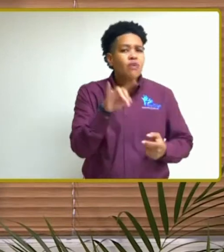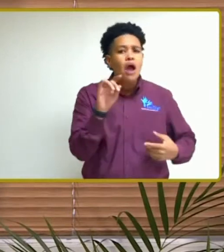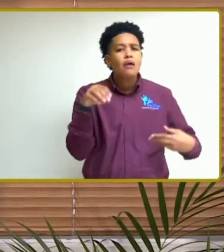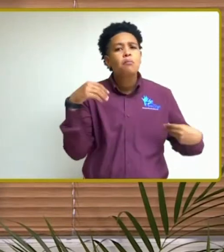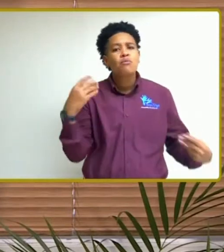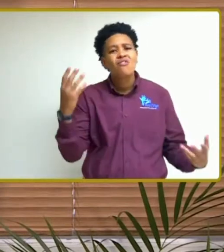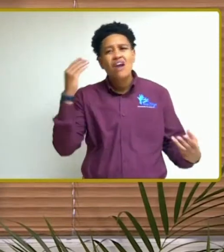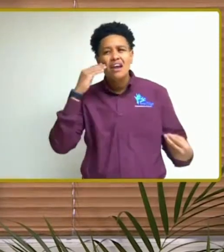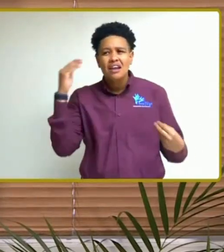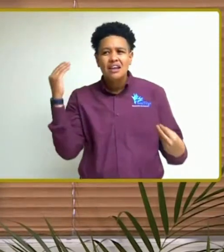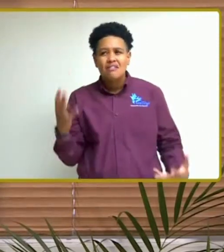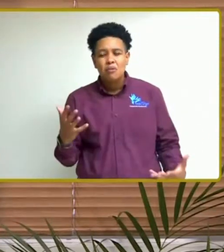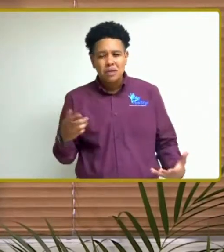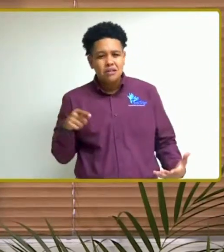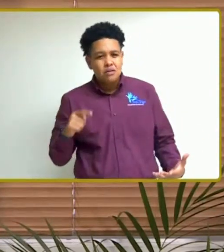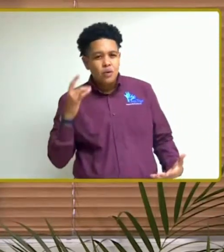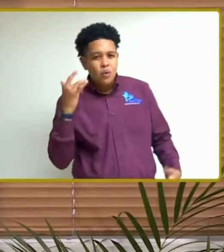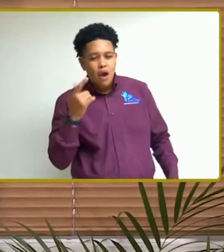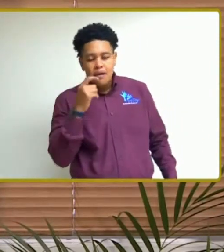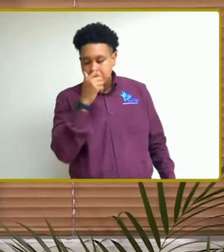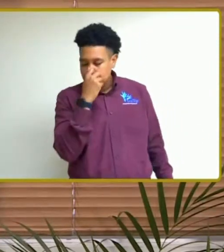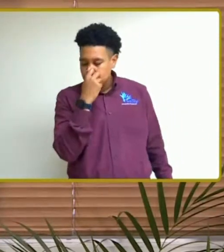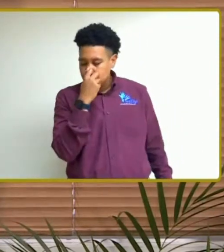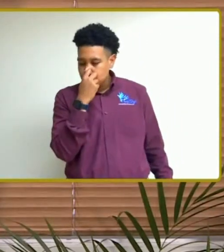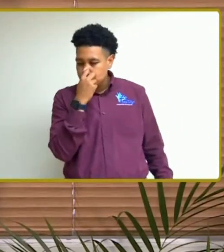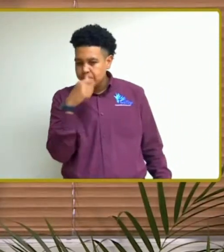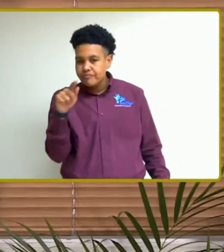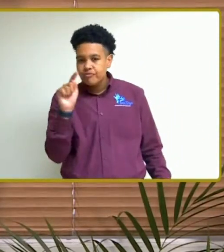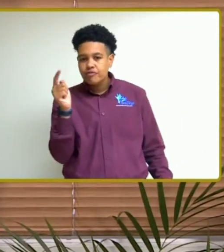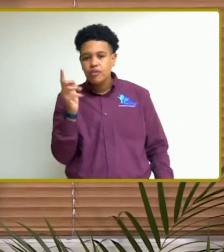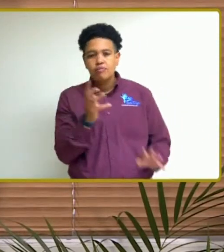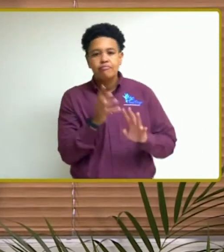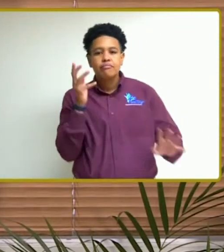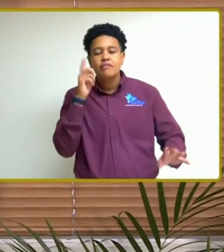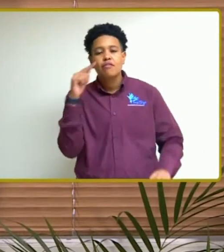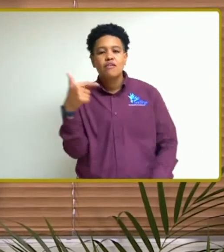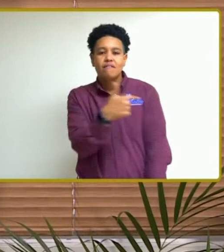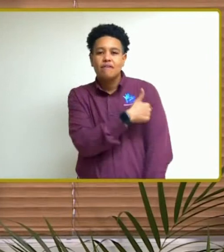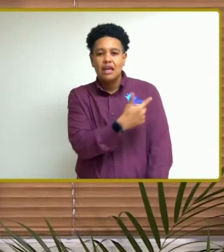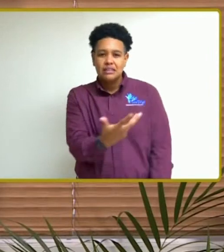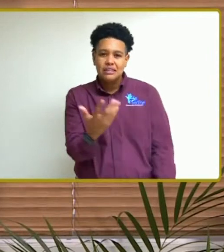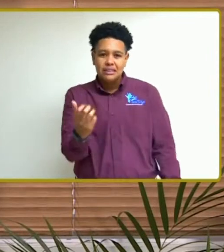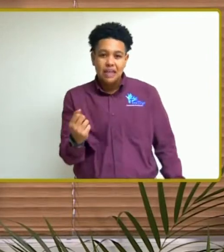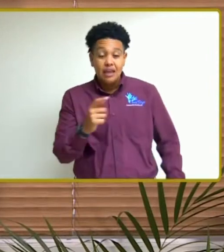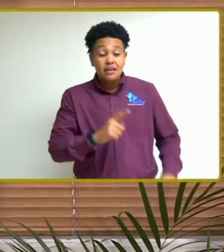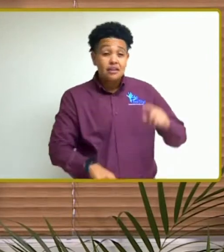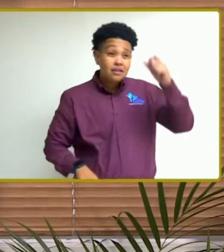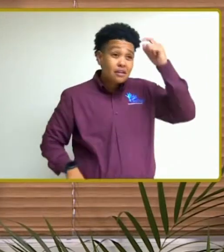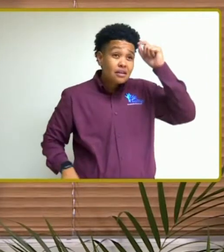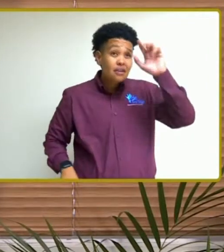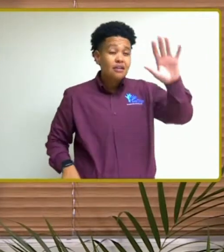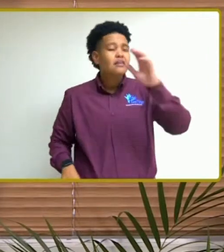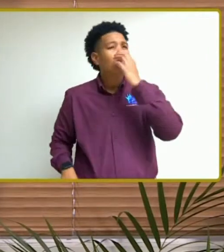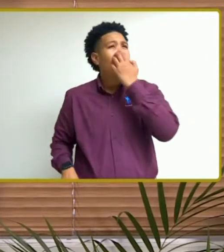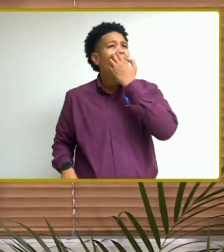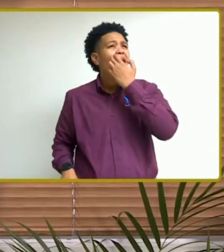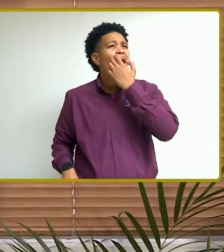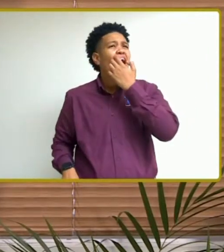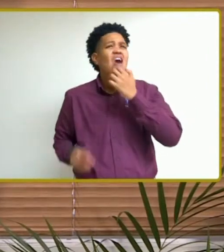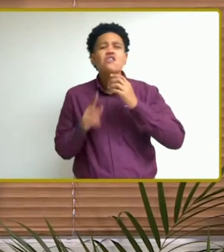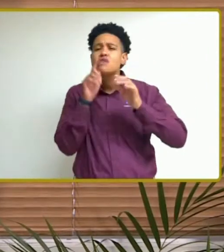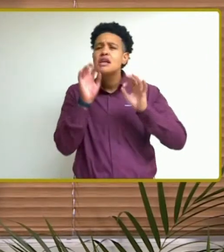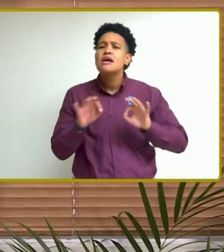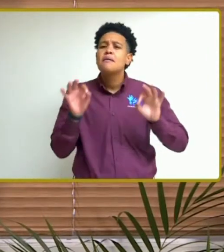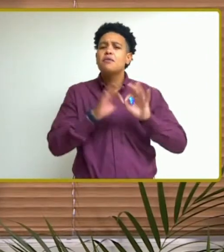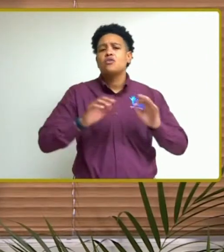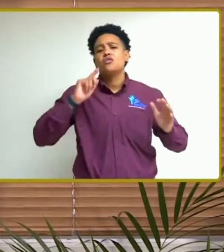information. And this is why they were first in line for the vaccine. But nevertheless, it's so important to